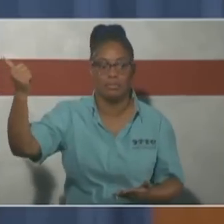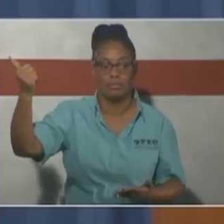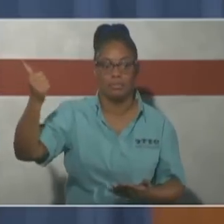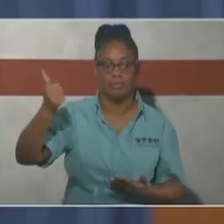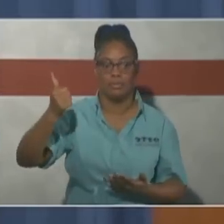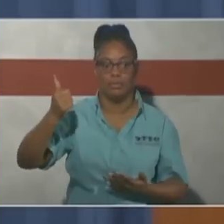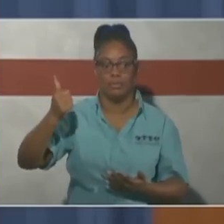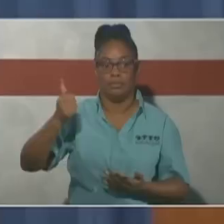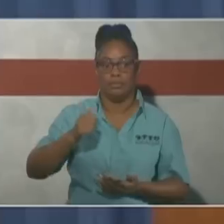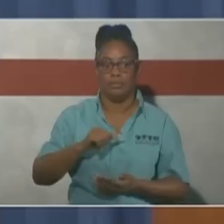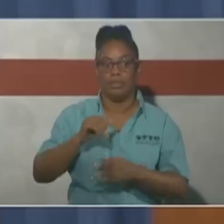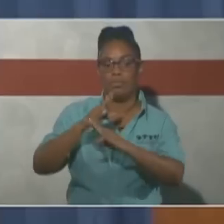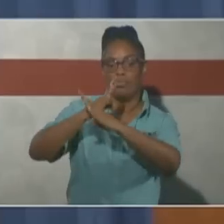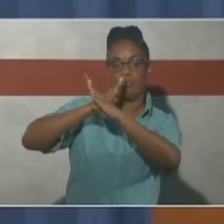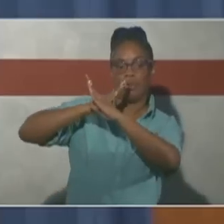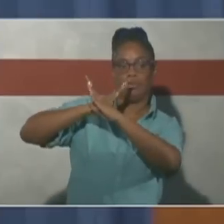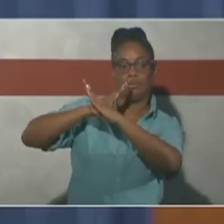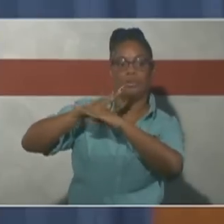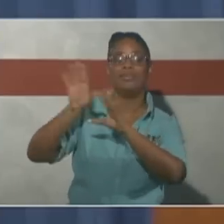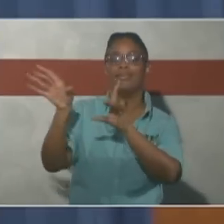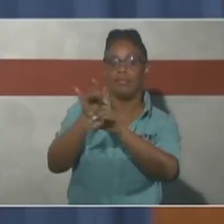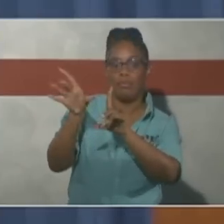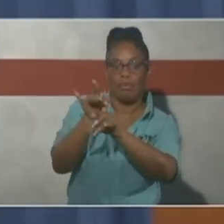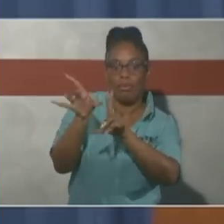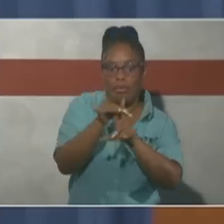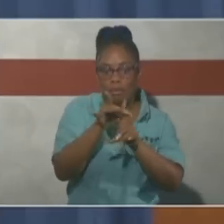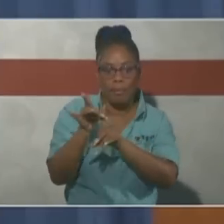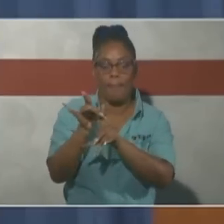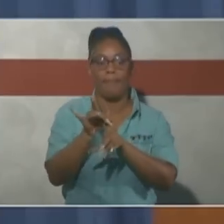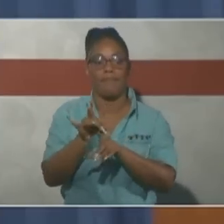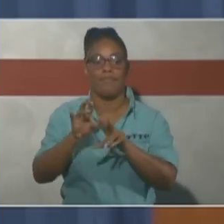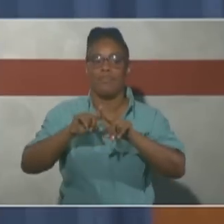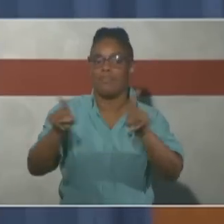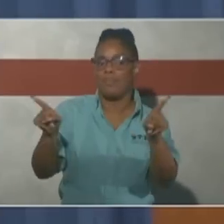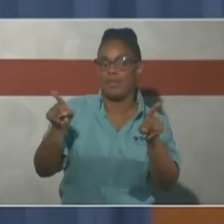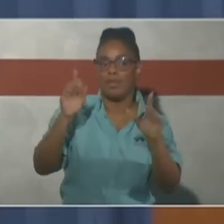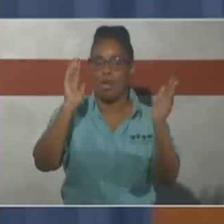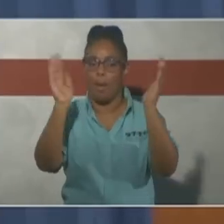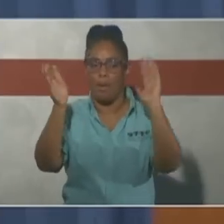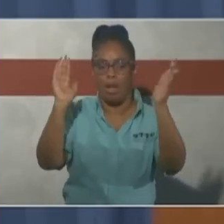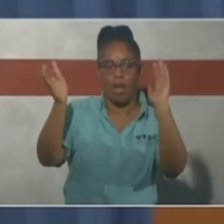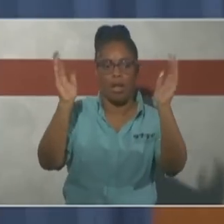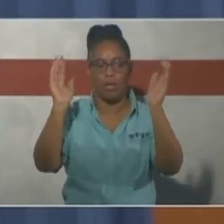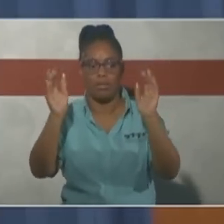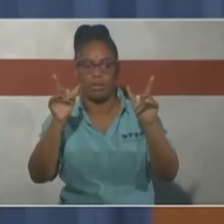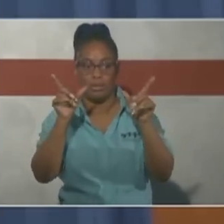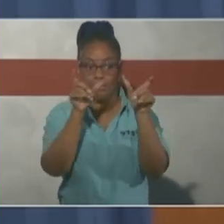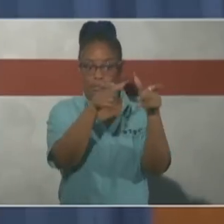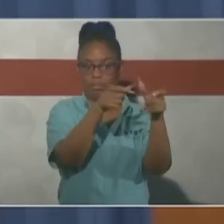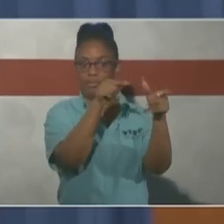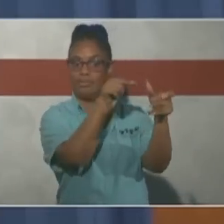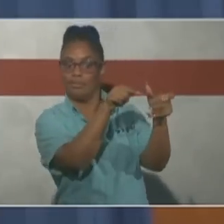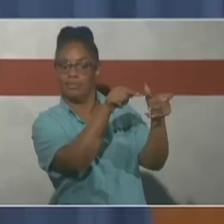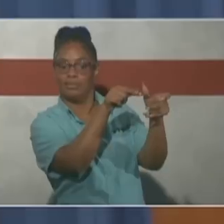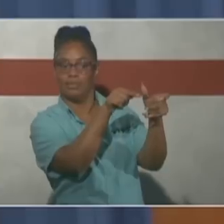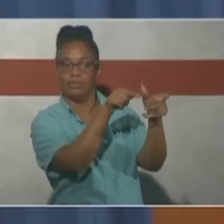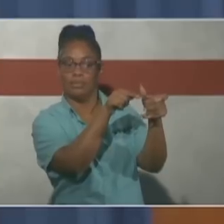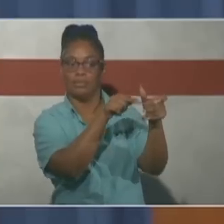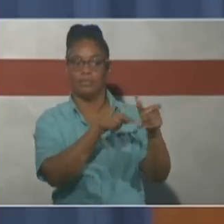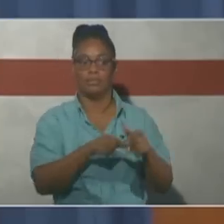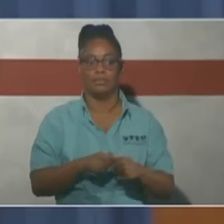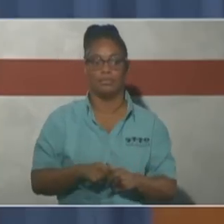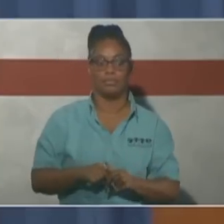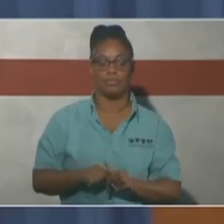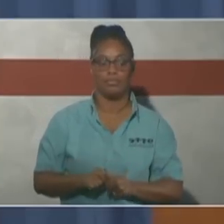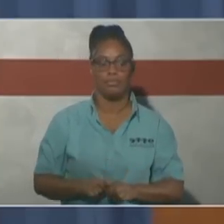keep people out of hospital, there's really not much difference between them. So this is real-world data, not laboratory data. So